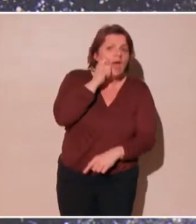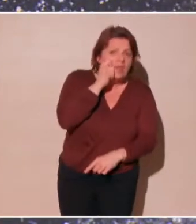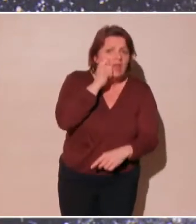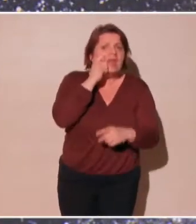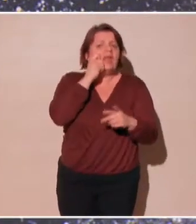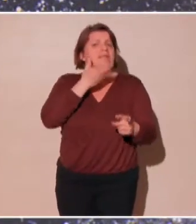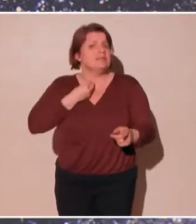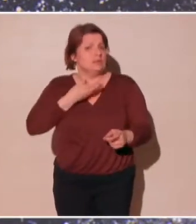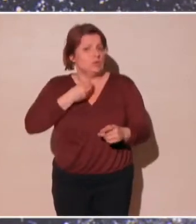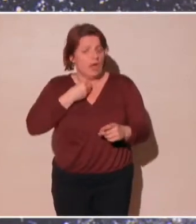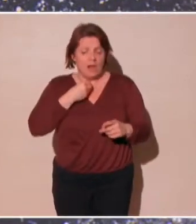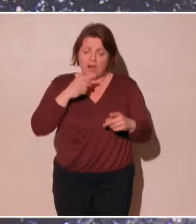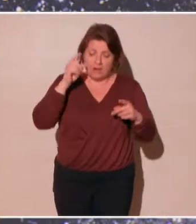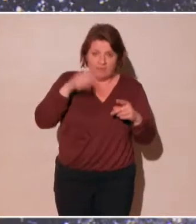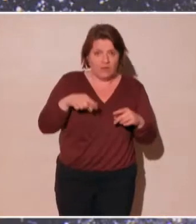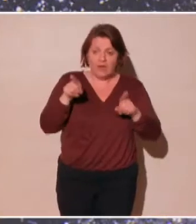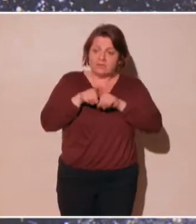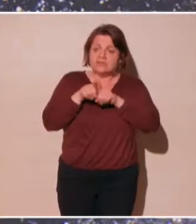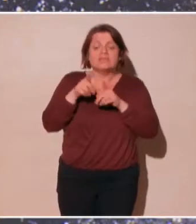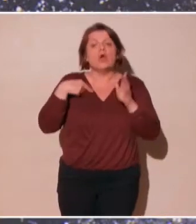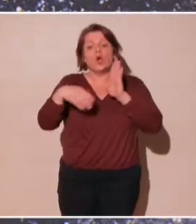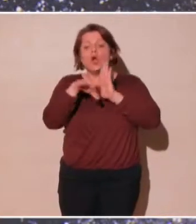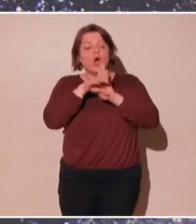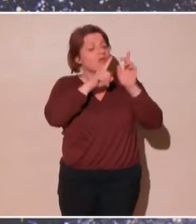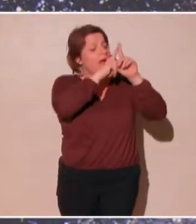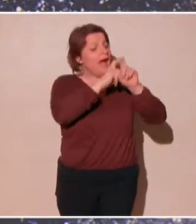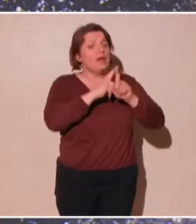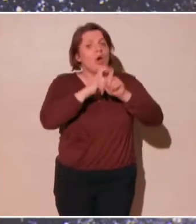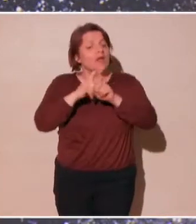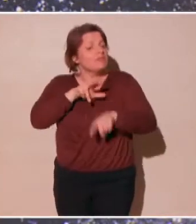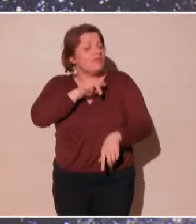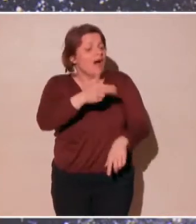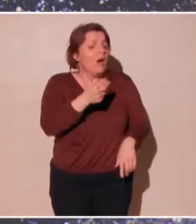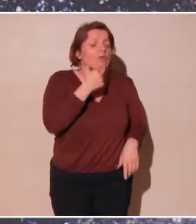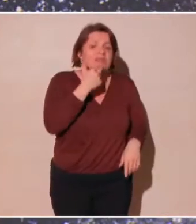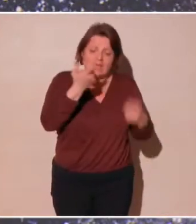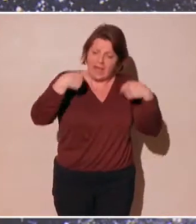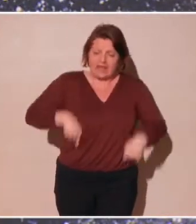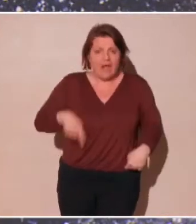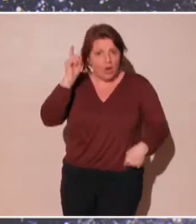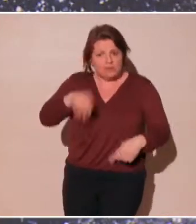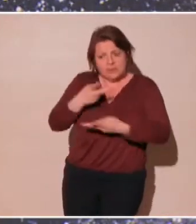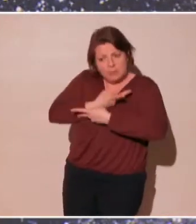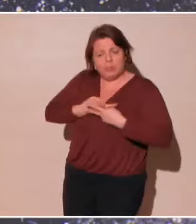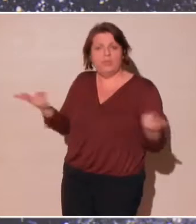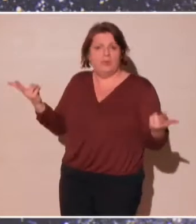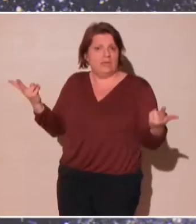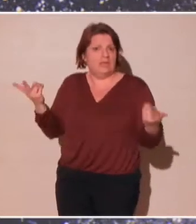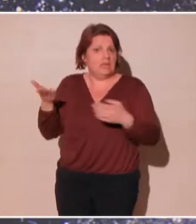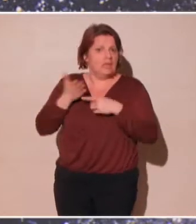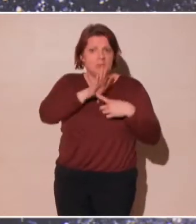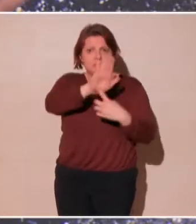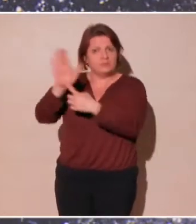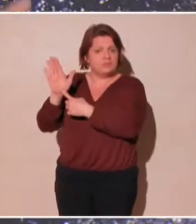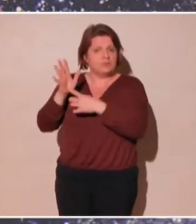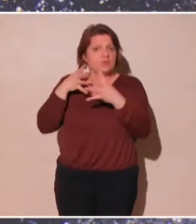racial matters, and the government will have to disseminate all of the algorithms and make them public,